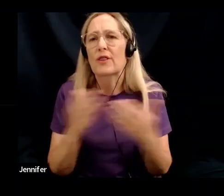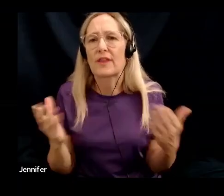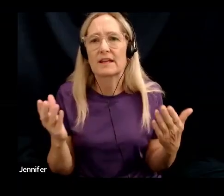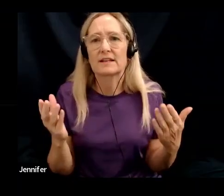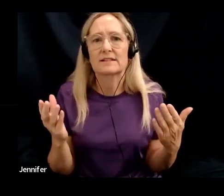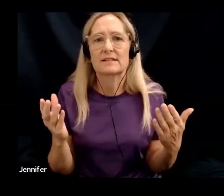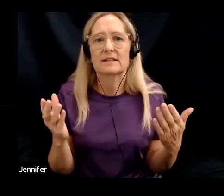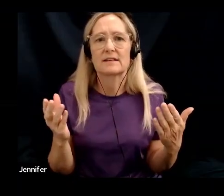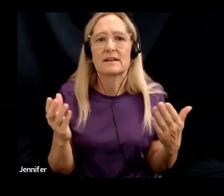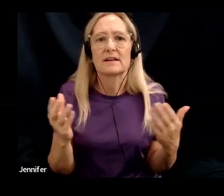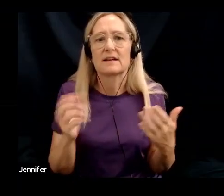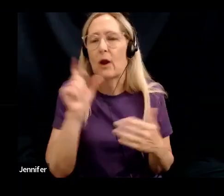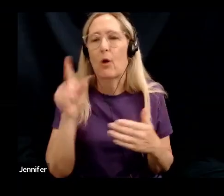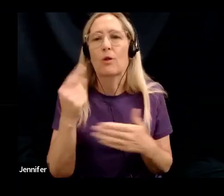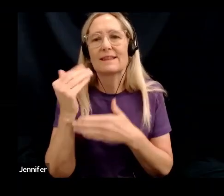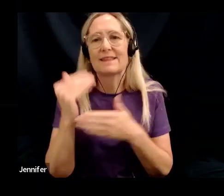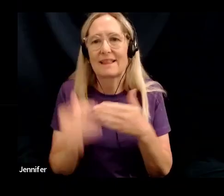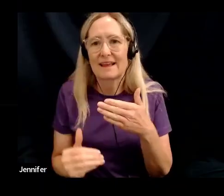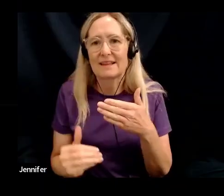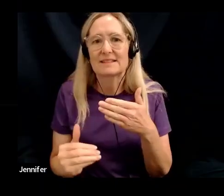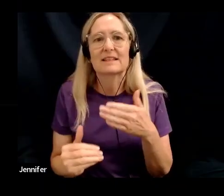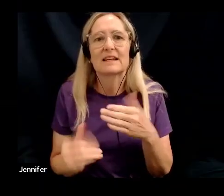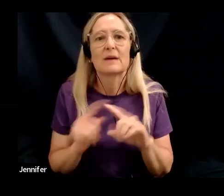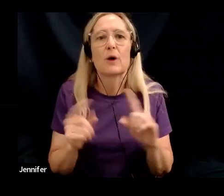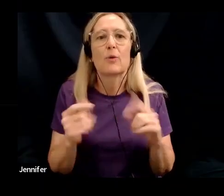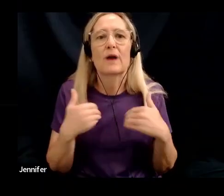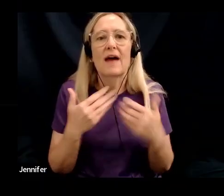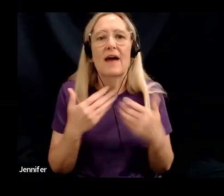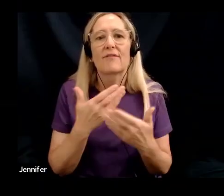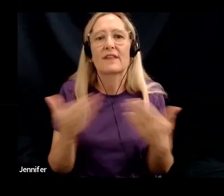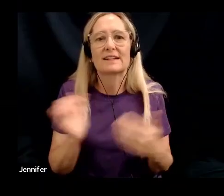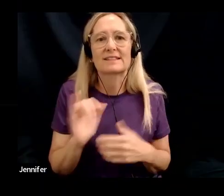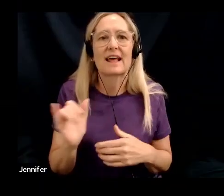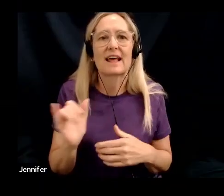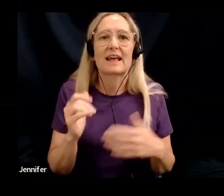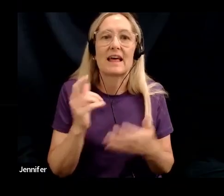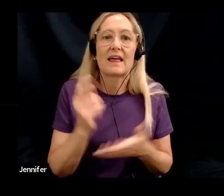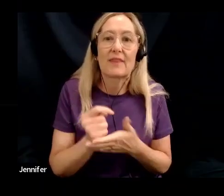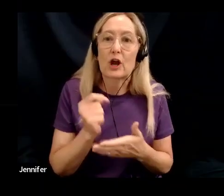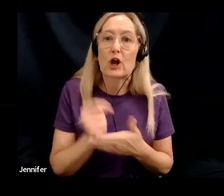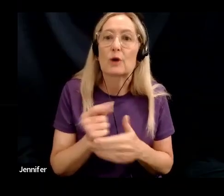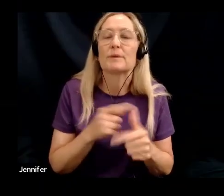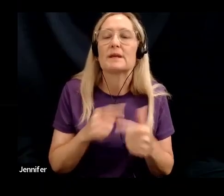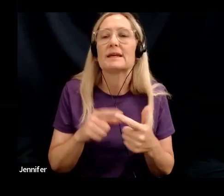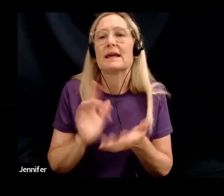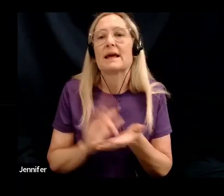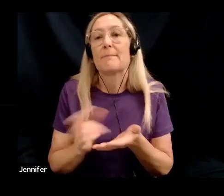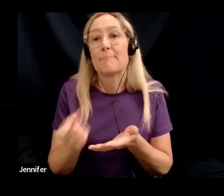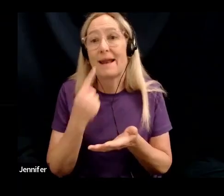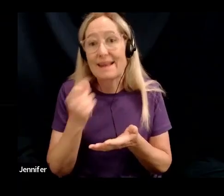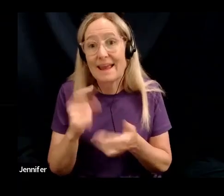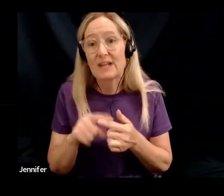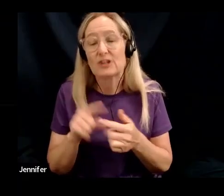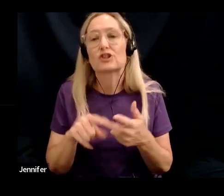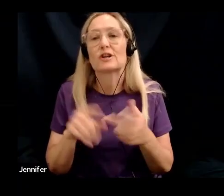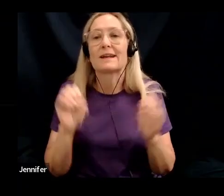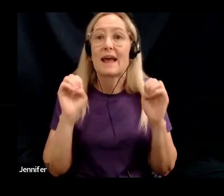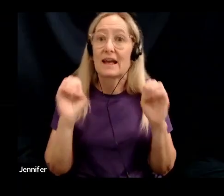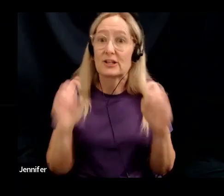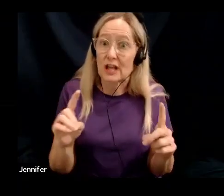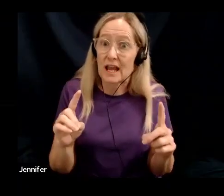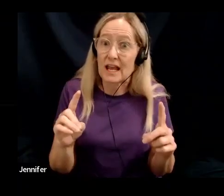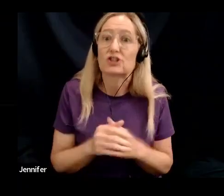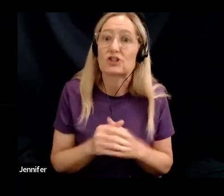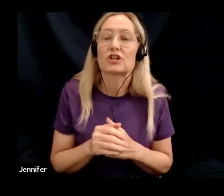just this list here? But we have things like therapy, medication, education. That's one